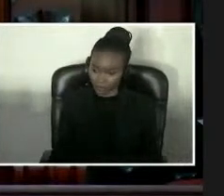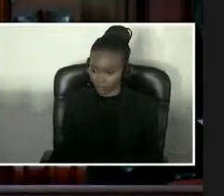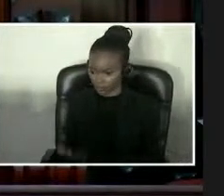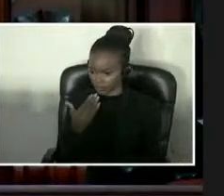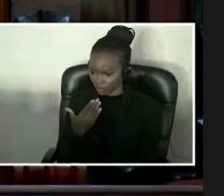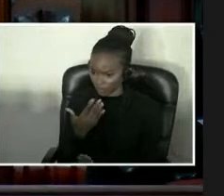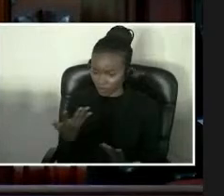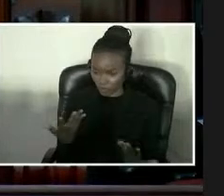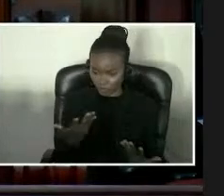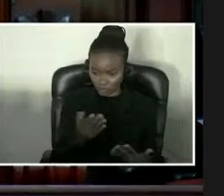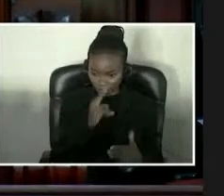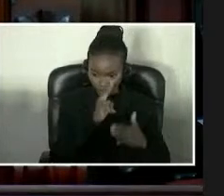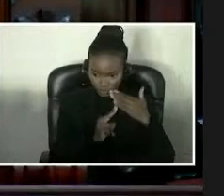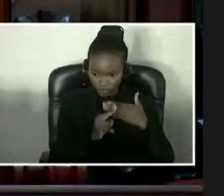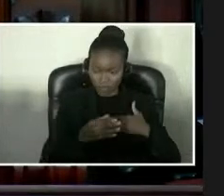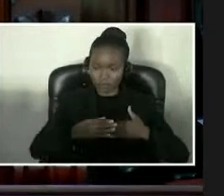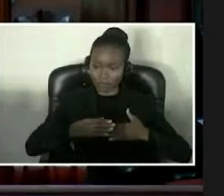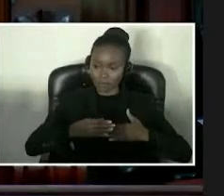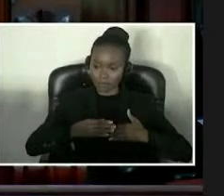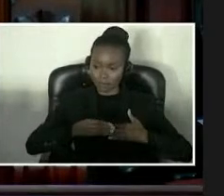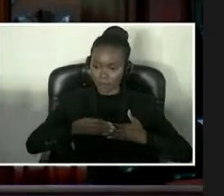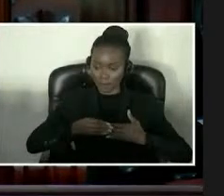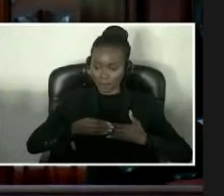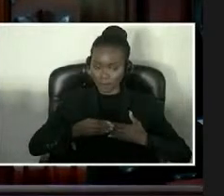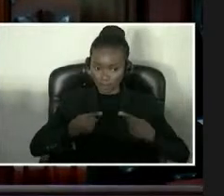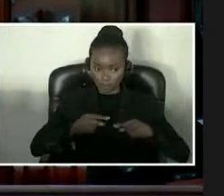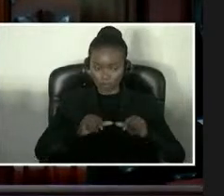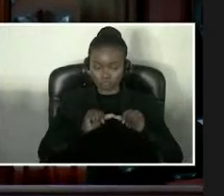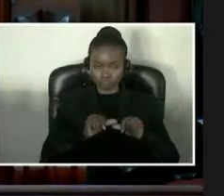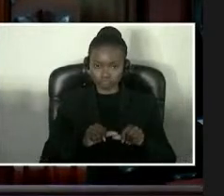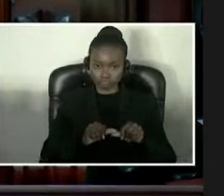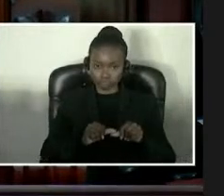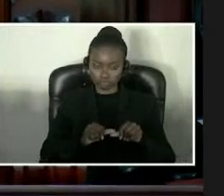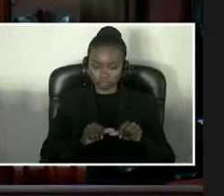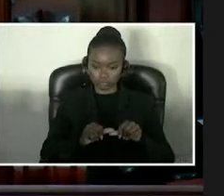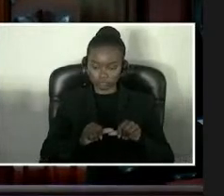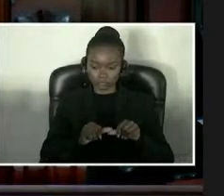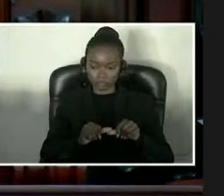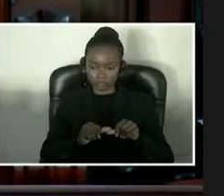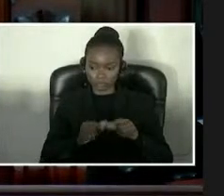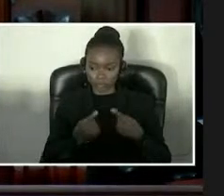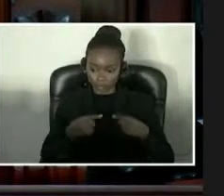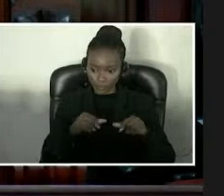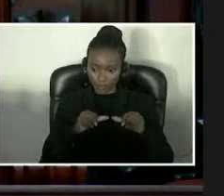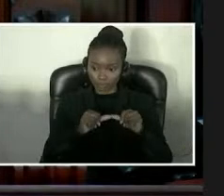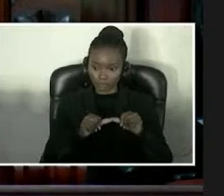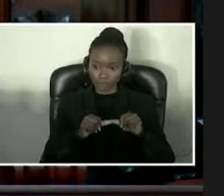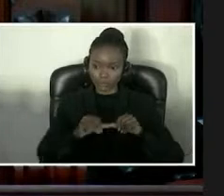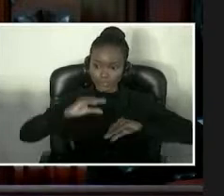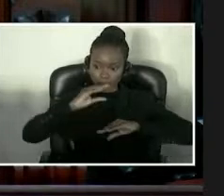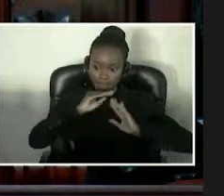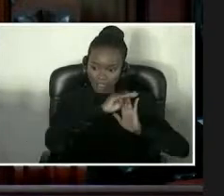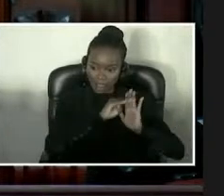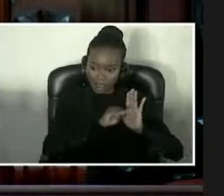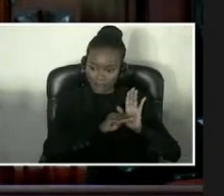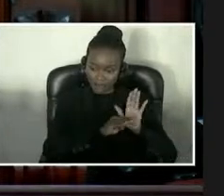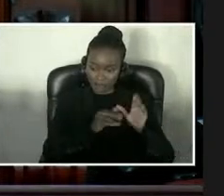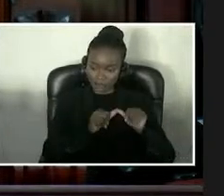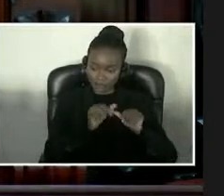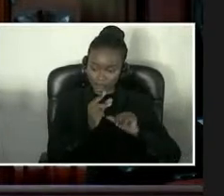members we are carrying on with our with our speakers list